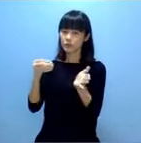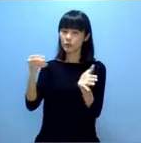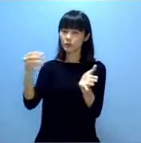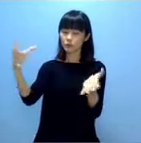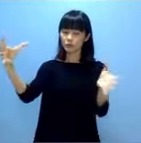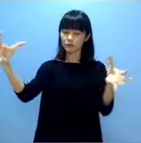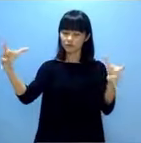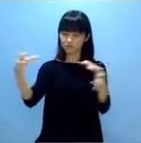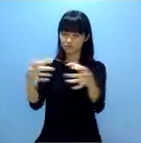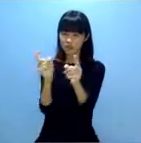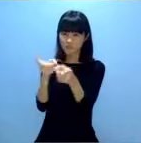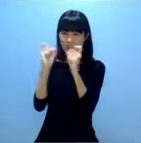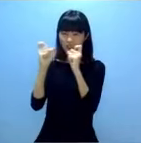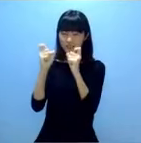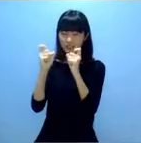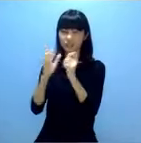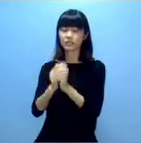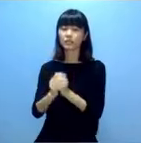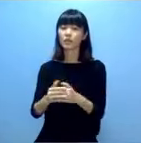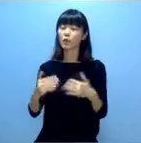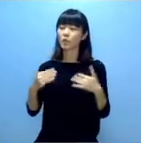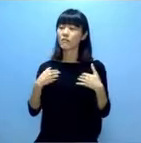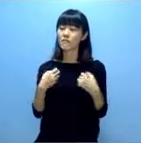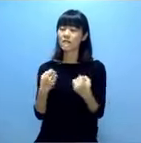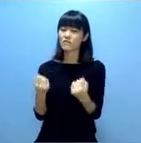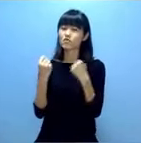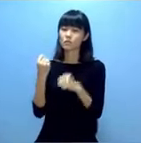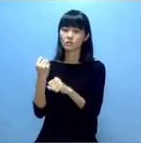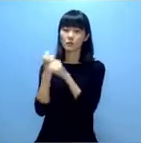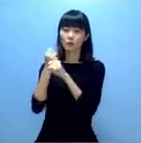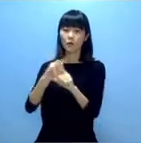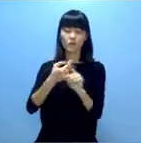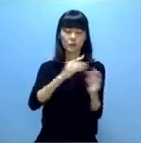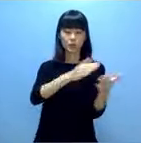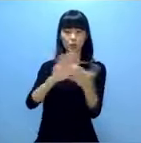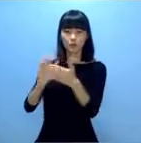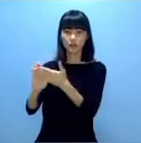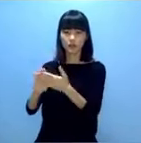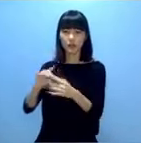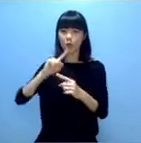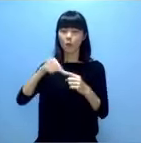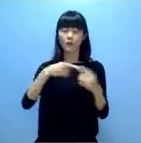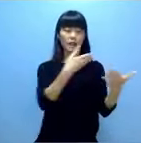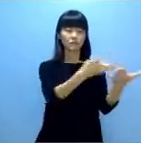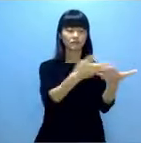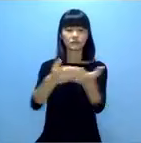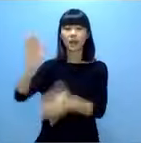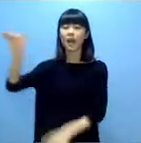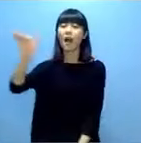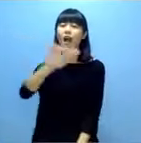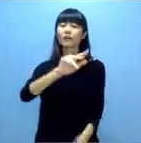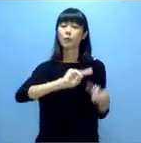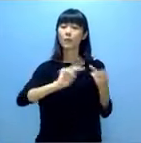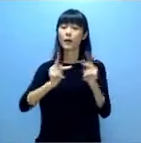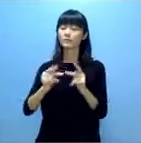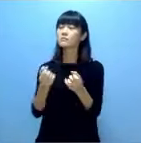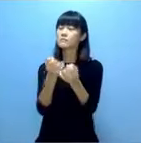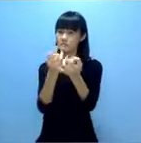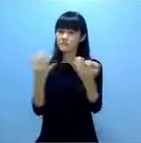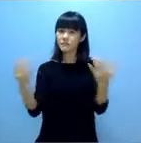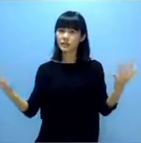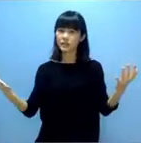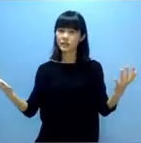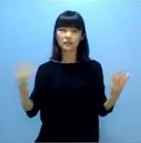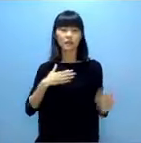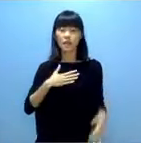quickly. We have such strong support from the community. When I reach out to our partners, right, so many of them were just, they just willingly